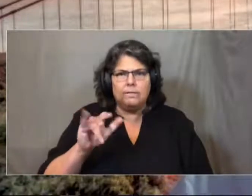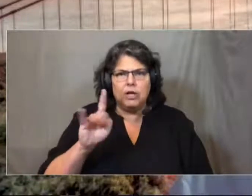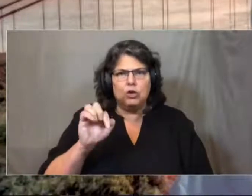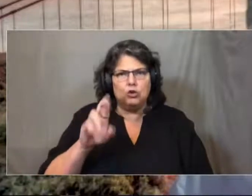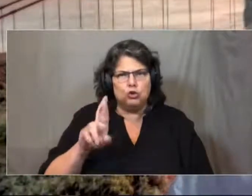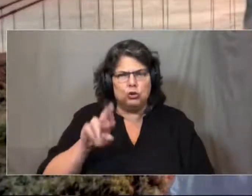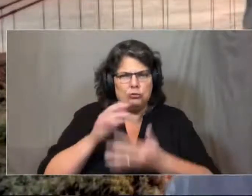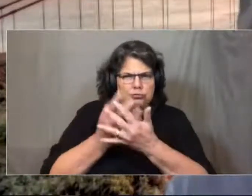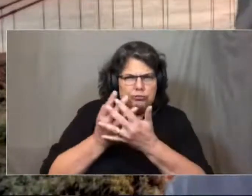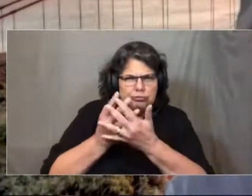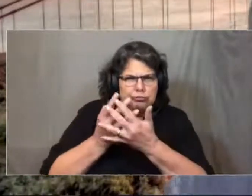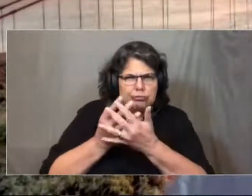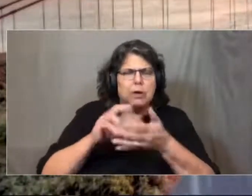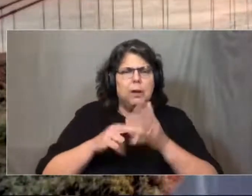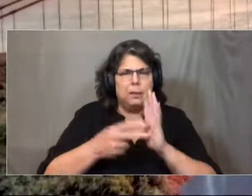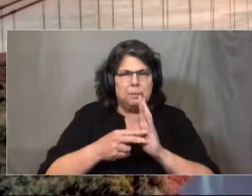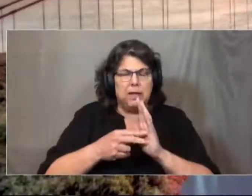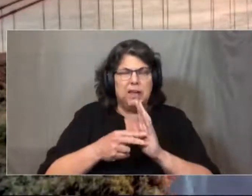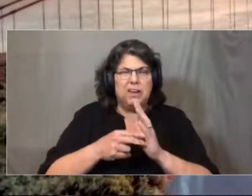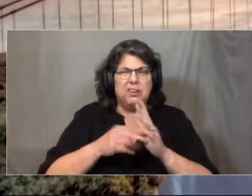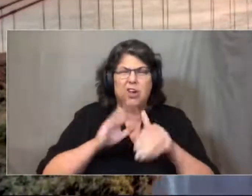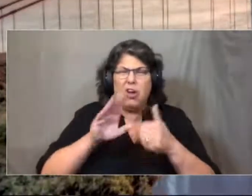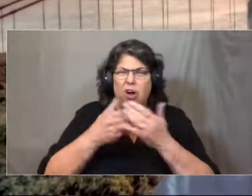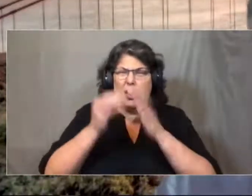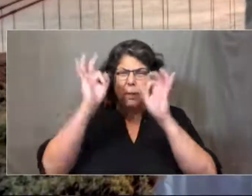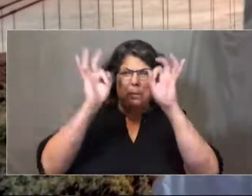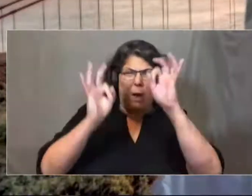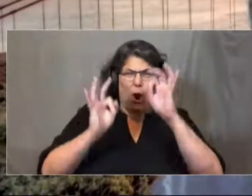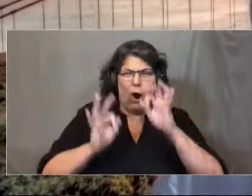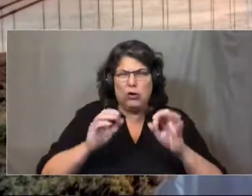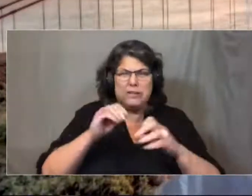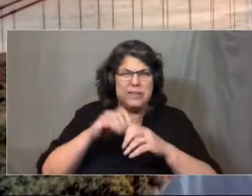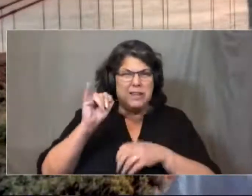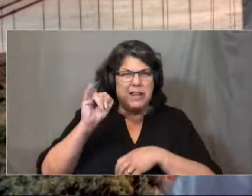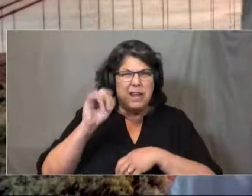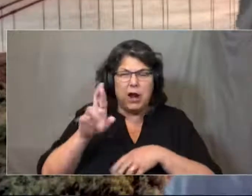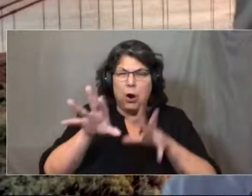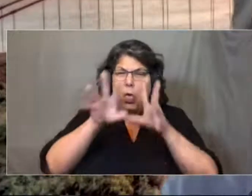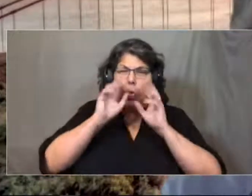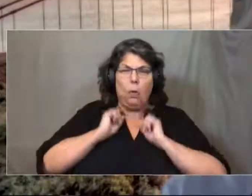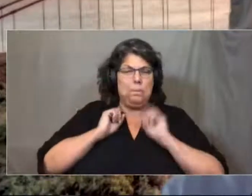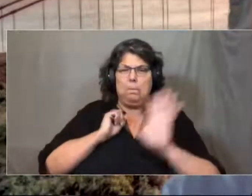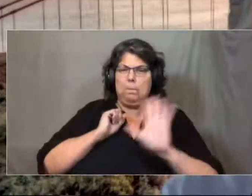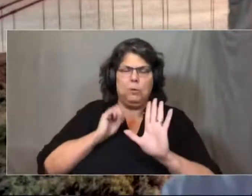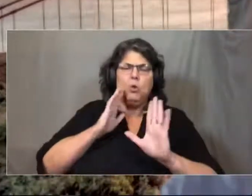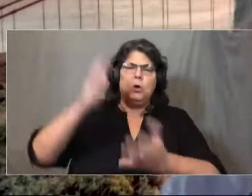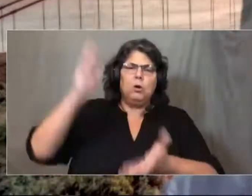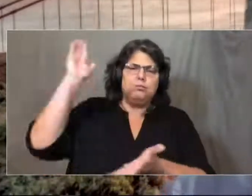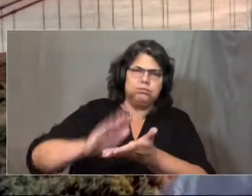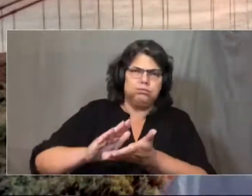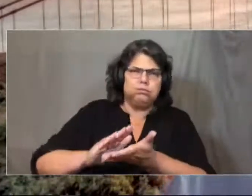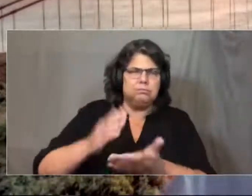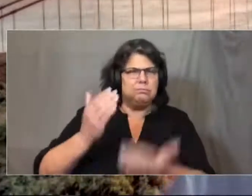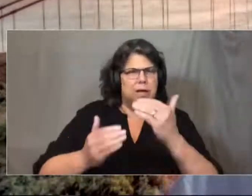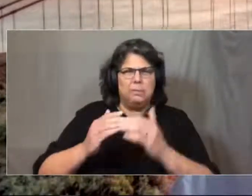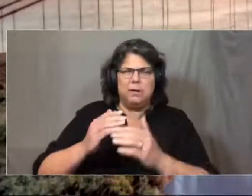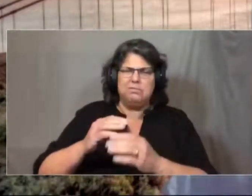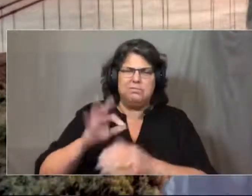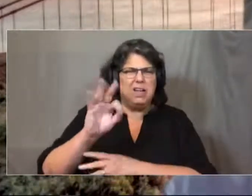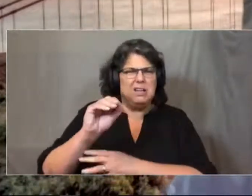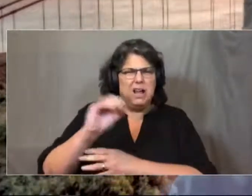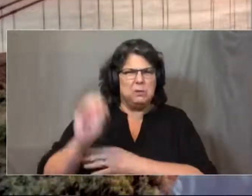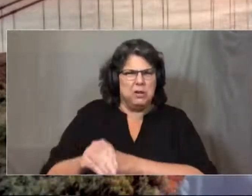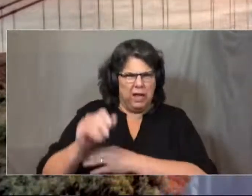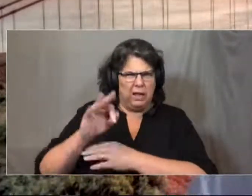they reduce particulate matter by as much as 90%, which is great. And you can purchase